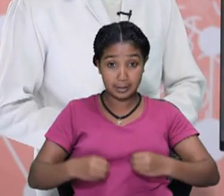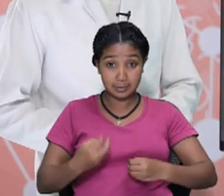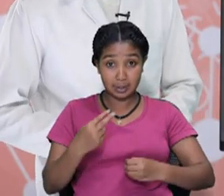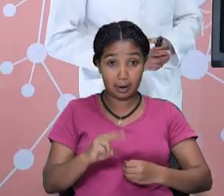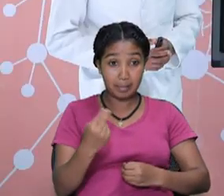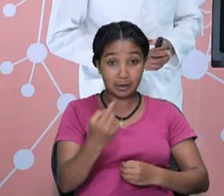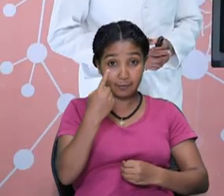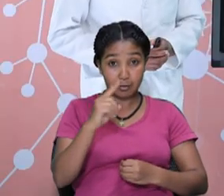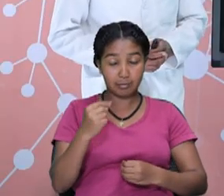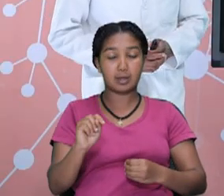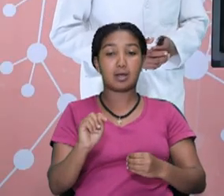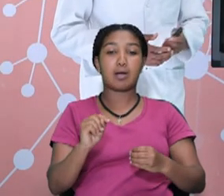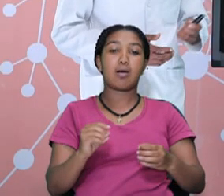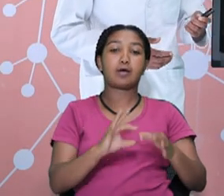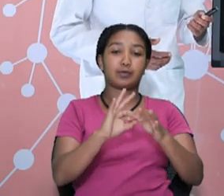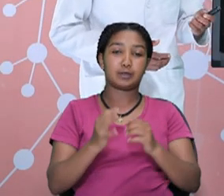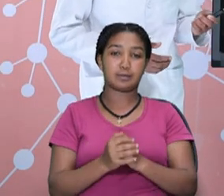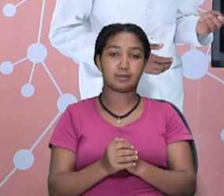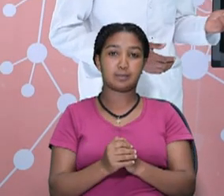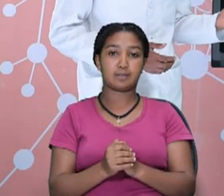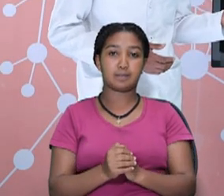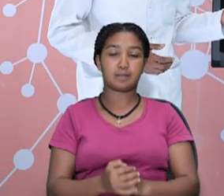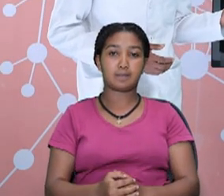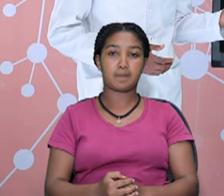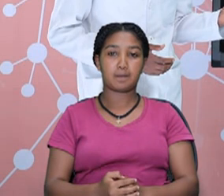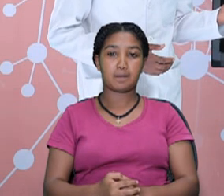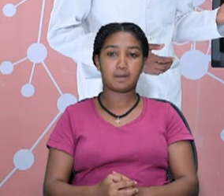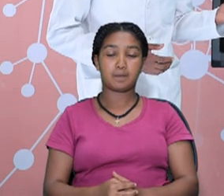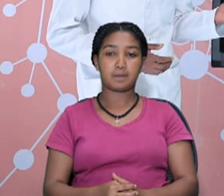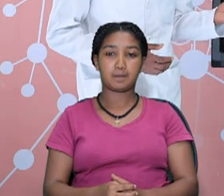are benefited from the association. Both organisms.